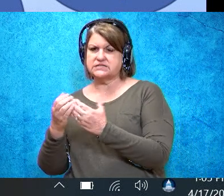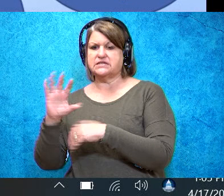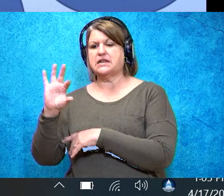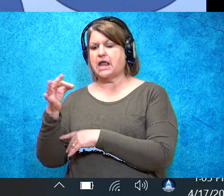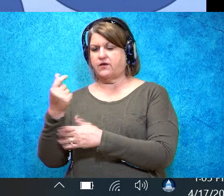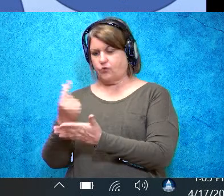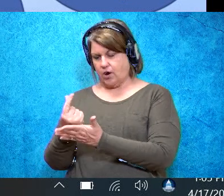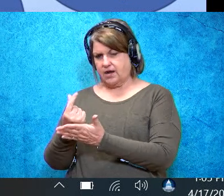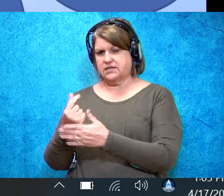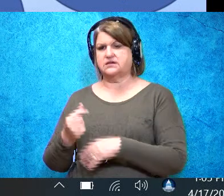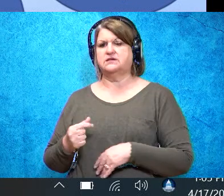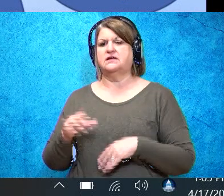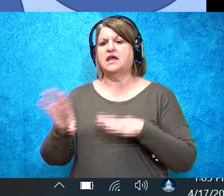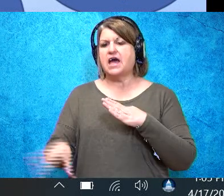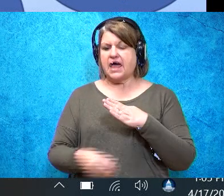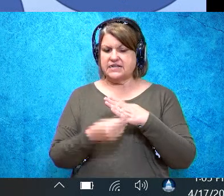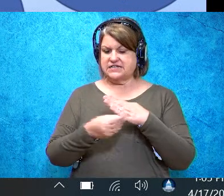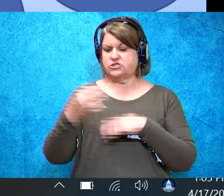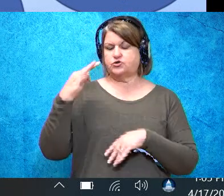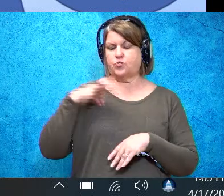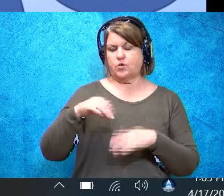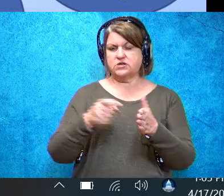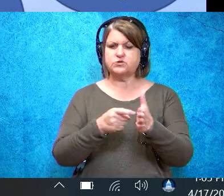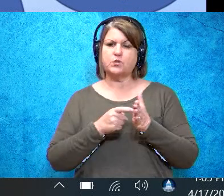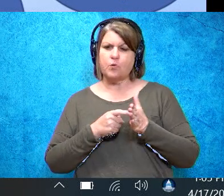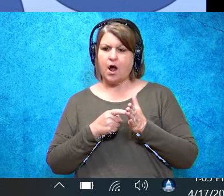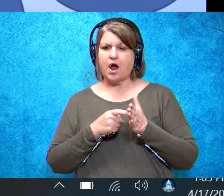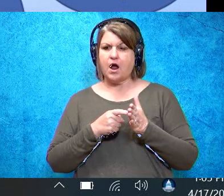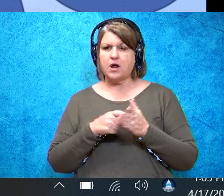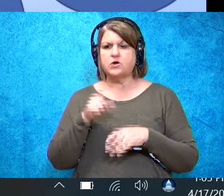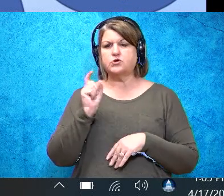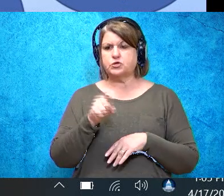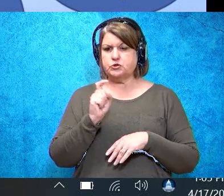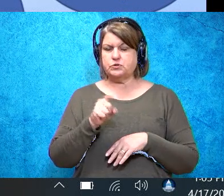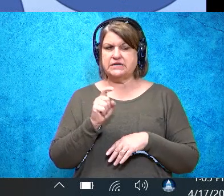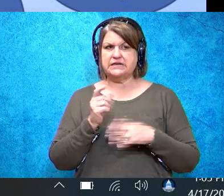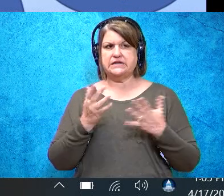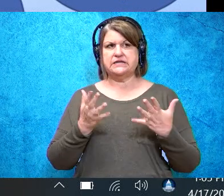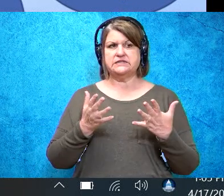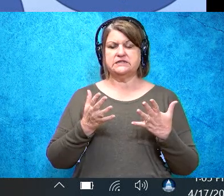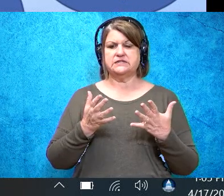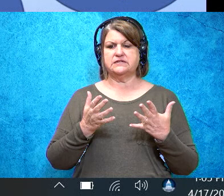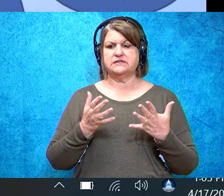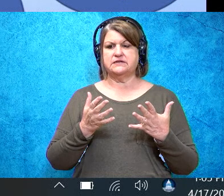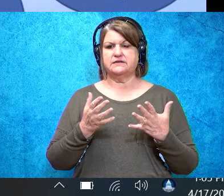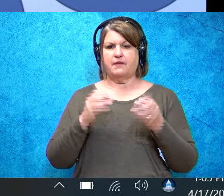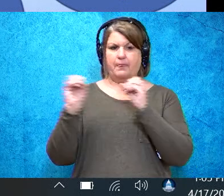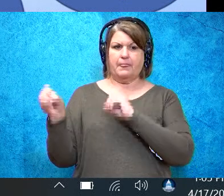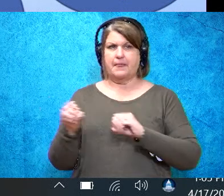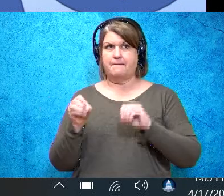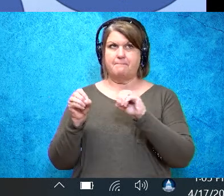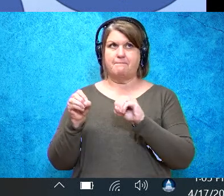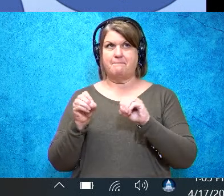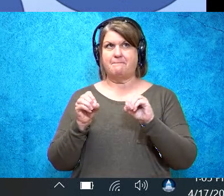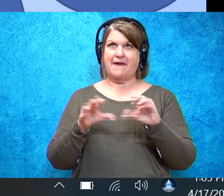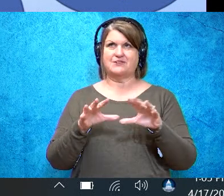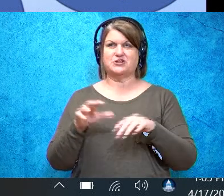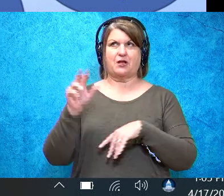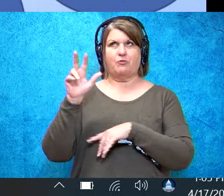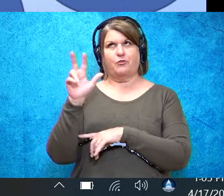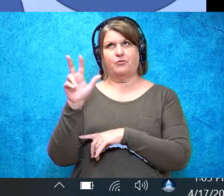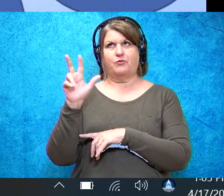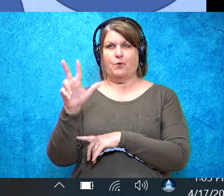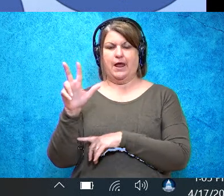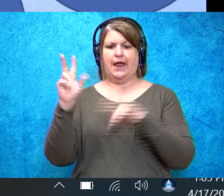Additional credits that will be required: you will need what we call, or like to call, the Magic 3